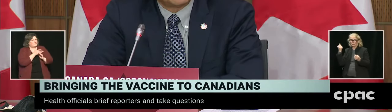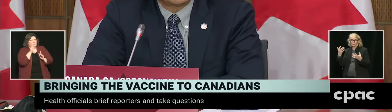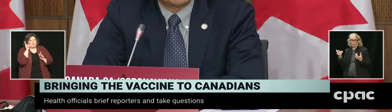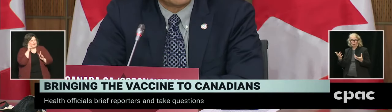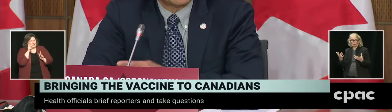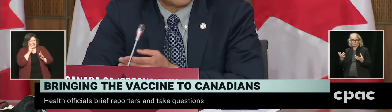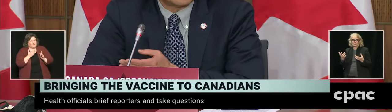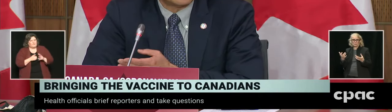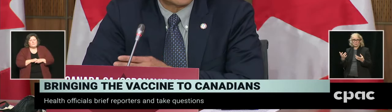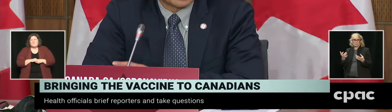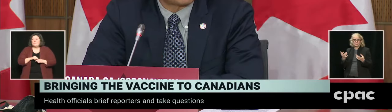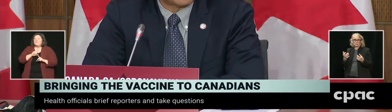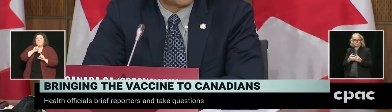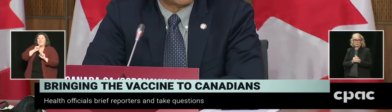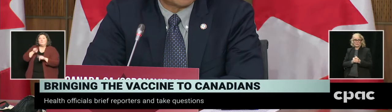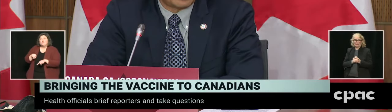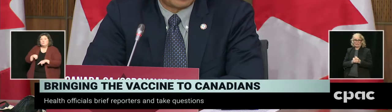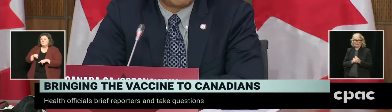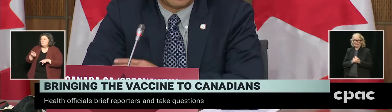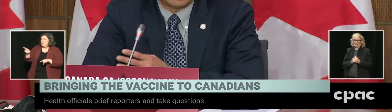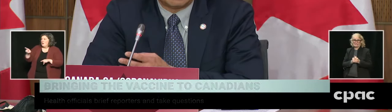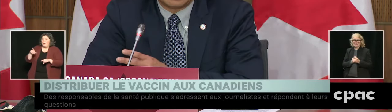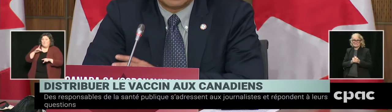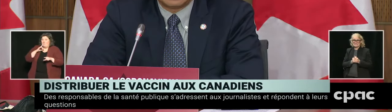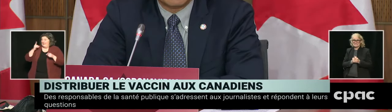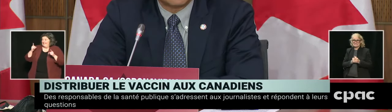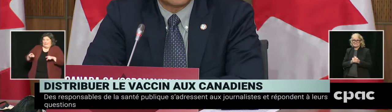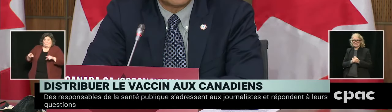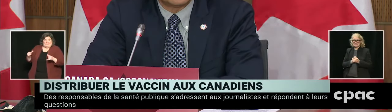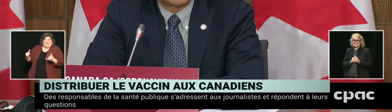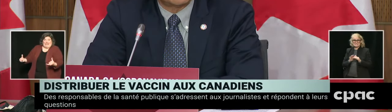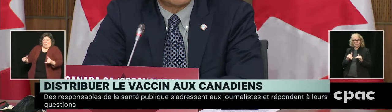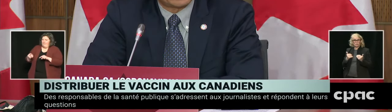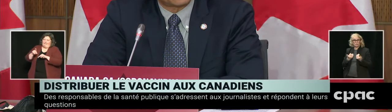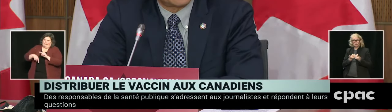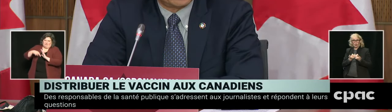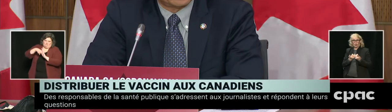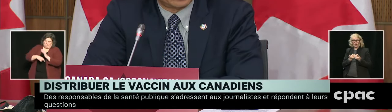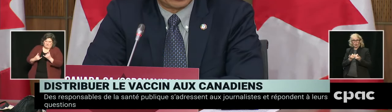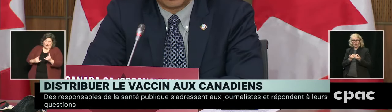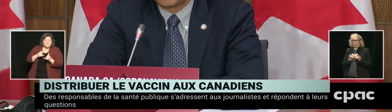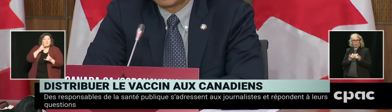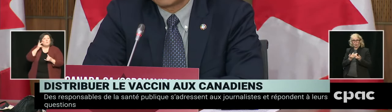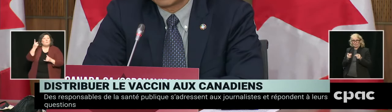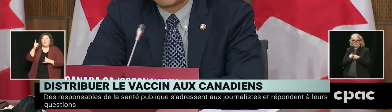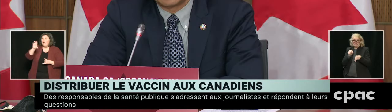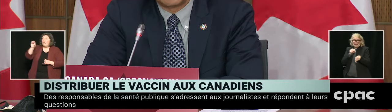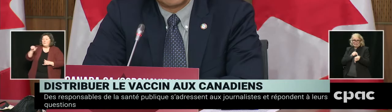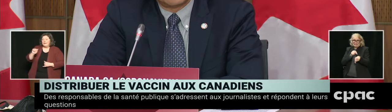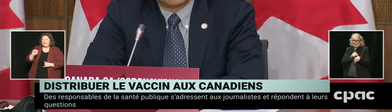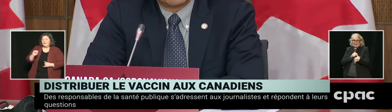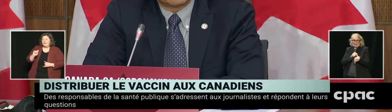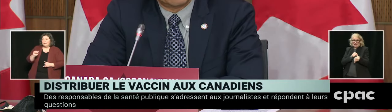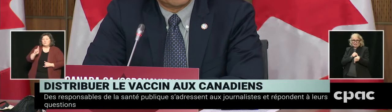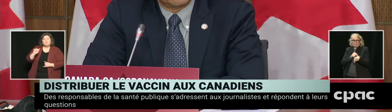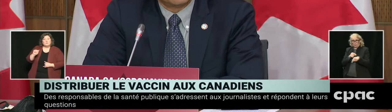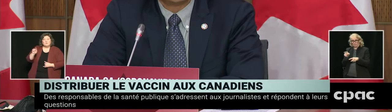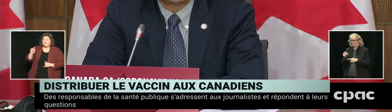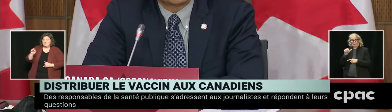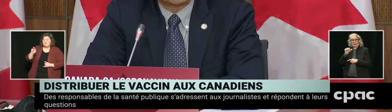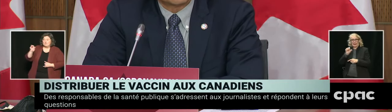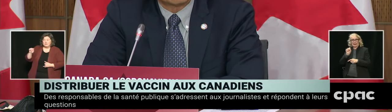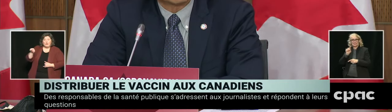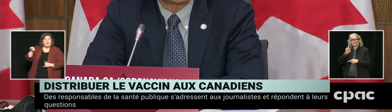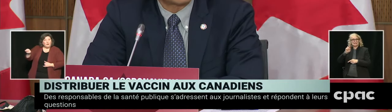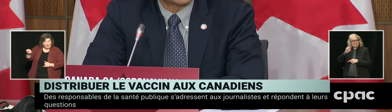It could be, but the thing is, you see, this is happening in real time. Not to get into the details, you can see that AstraZeneca, I know, put out some